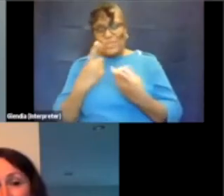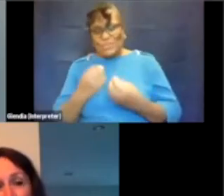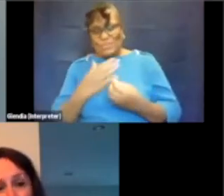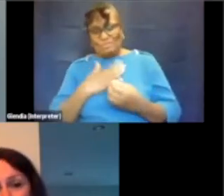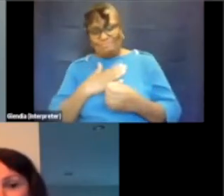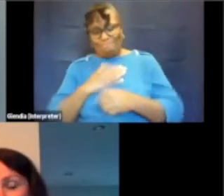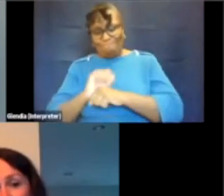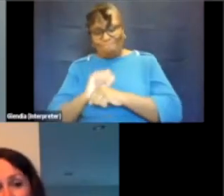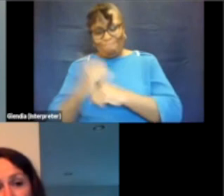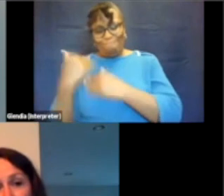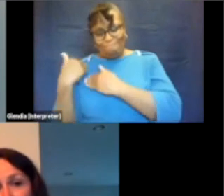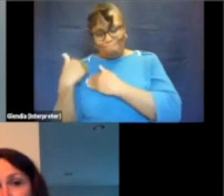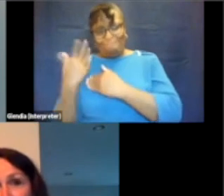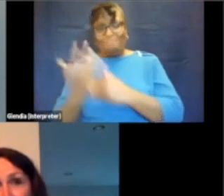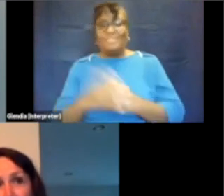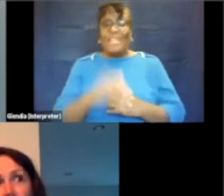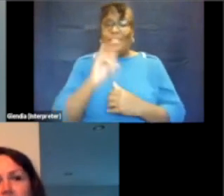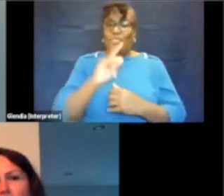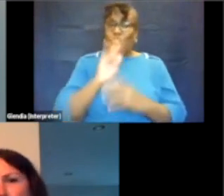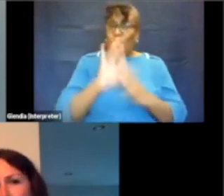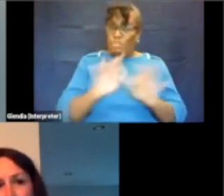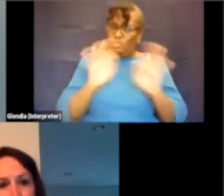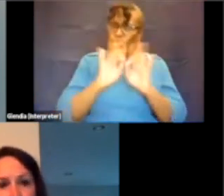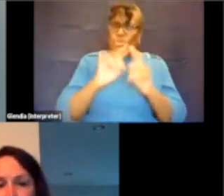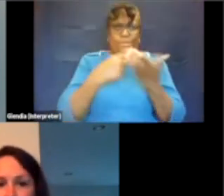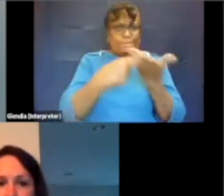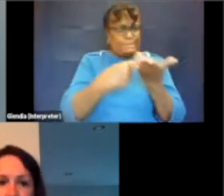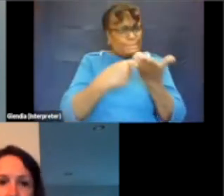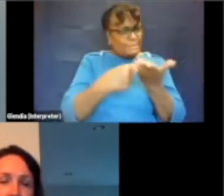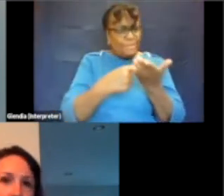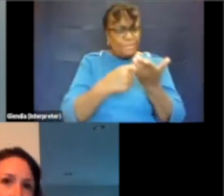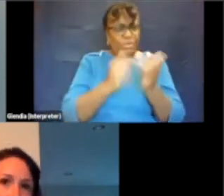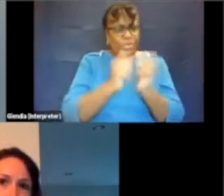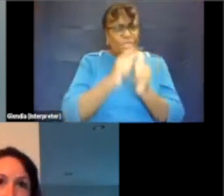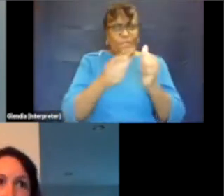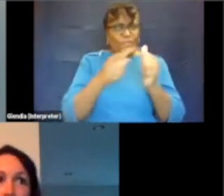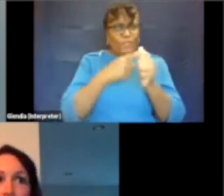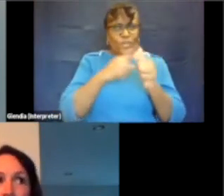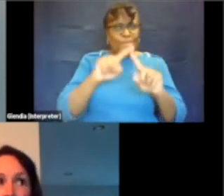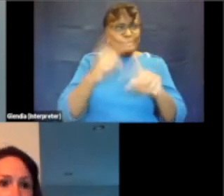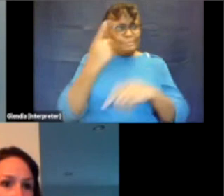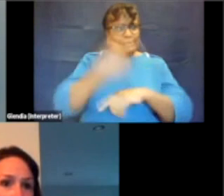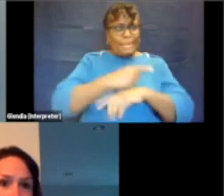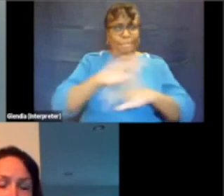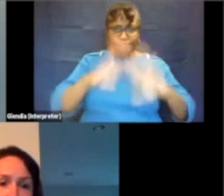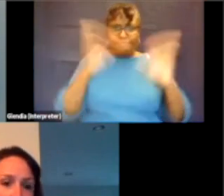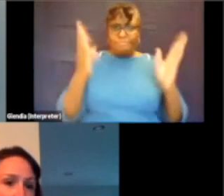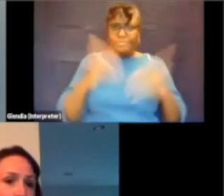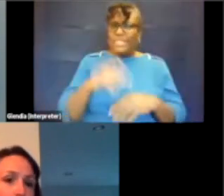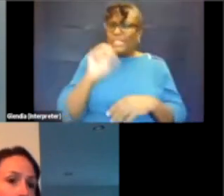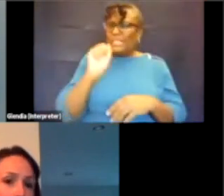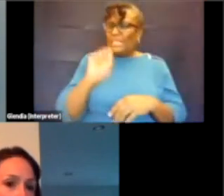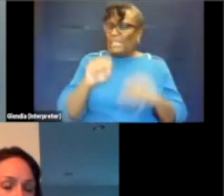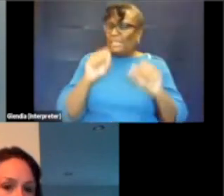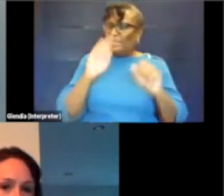Those are really important things to have with your audiologist from day one. And educational can be any setting. Don't think your child's